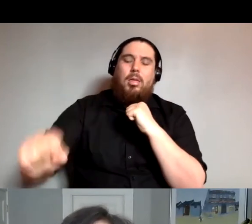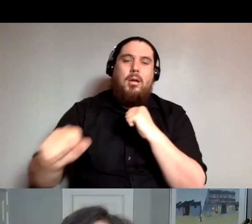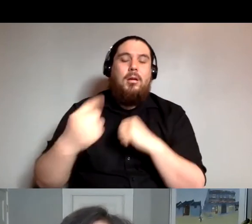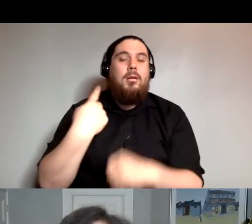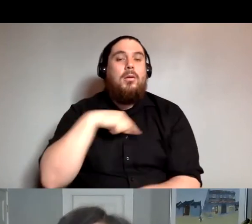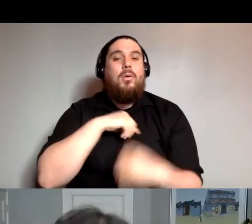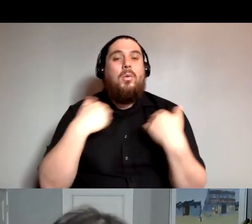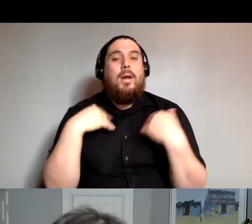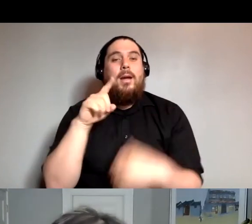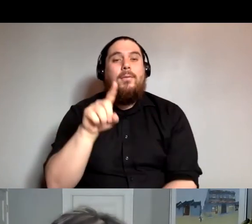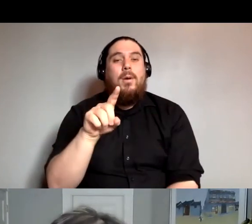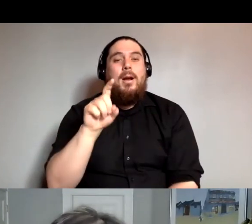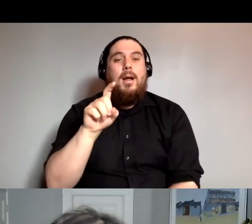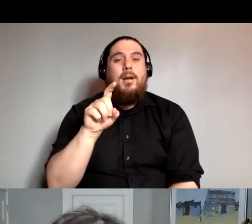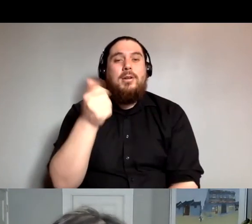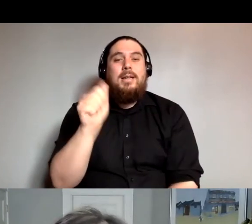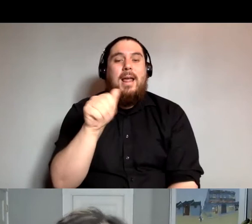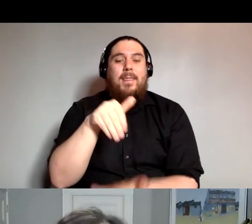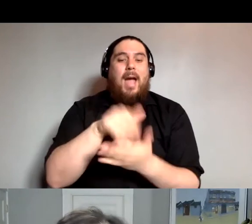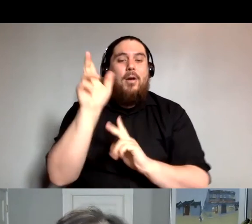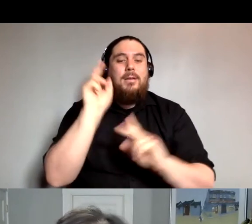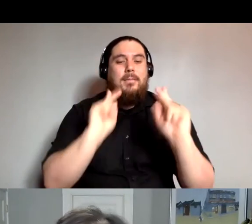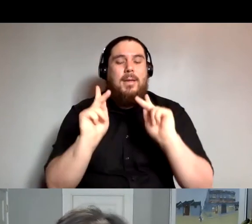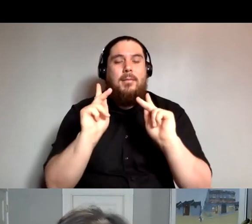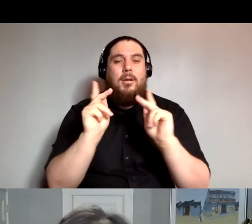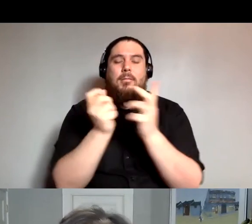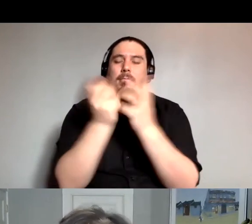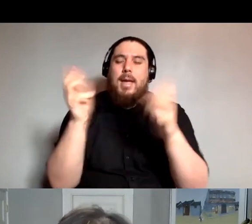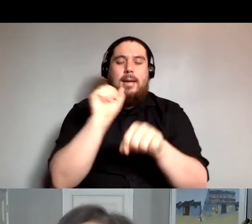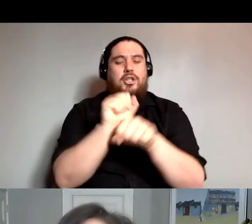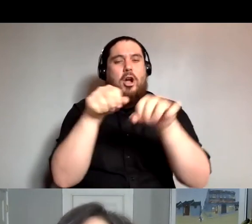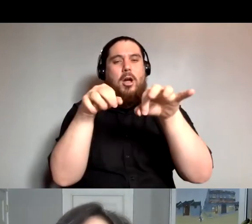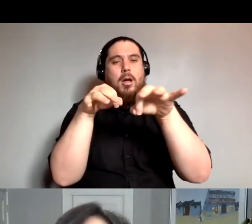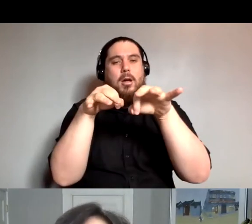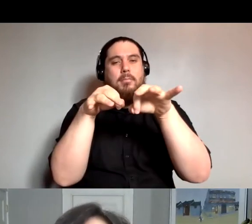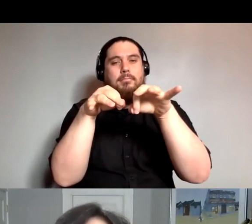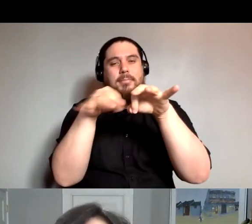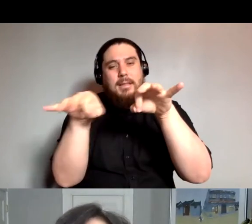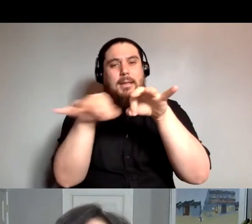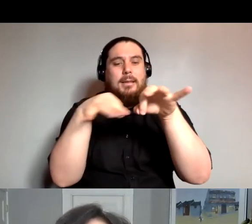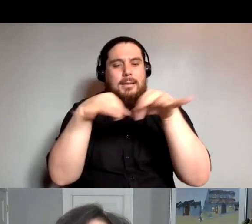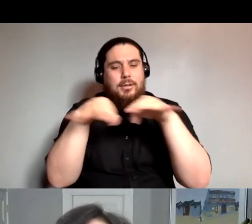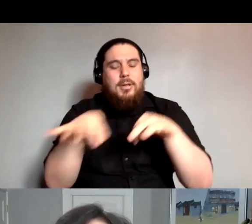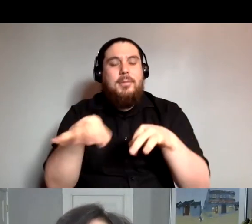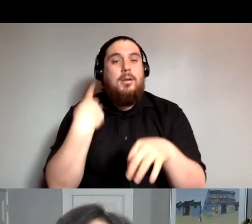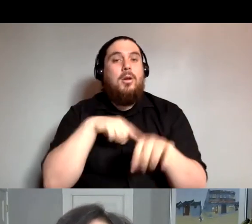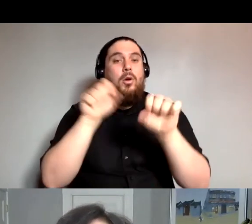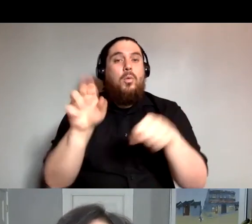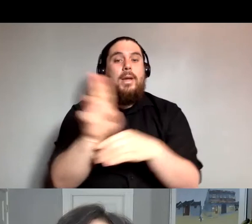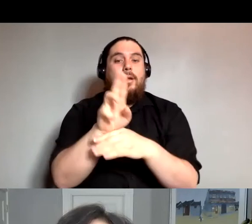we've got lots of job descriptions. So one way to make that difference is to use AI to go through